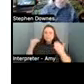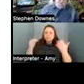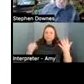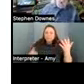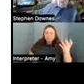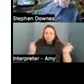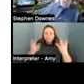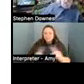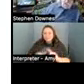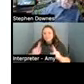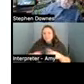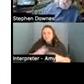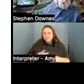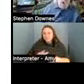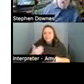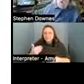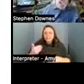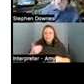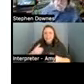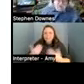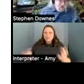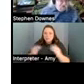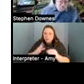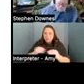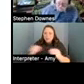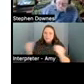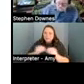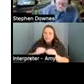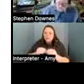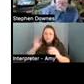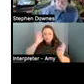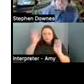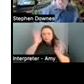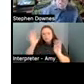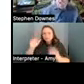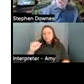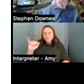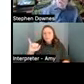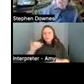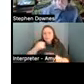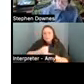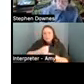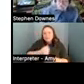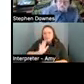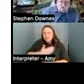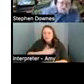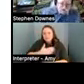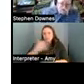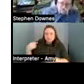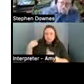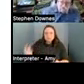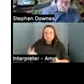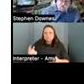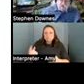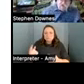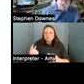progressively more and more innovative ai generated music and uh among the things that